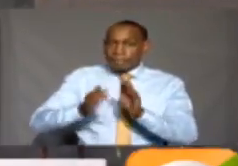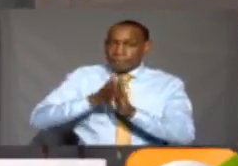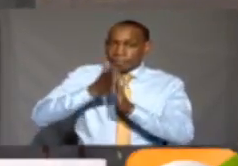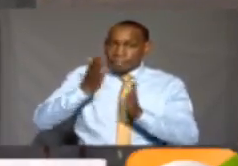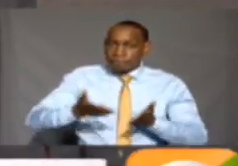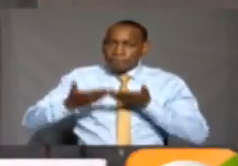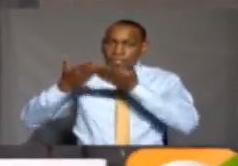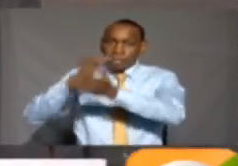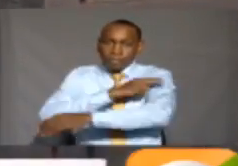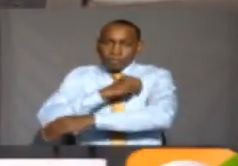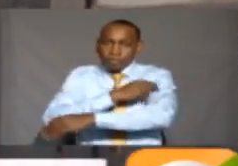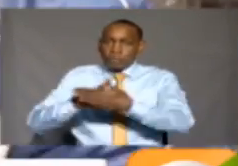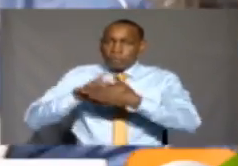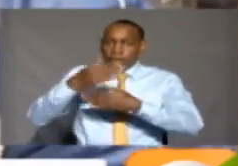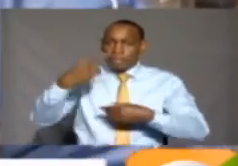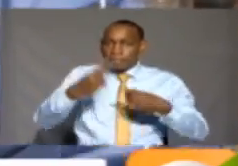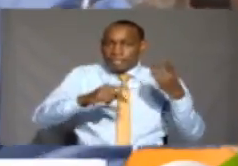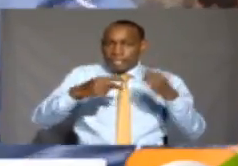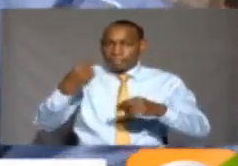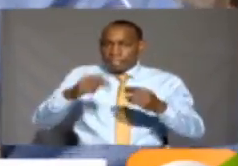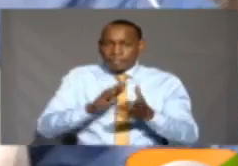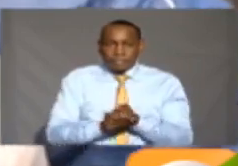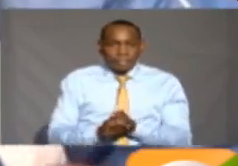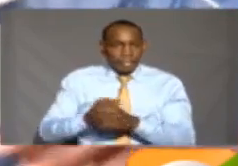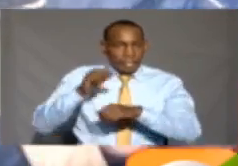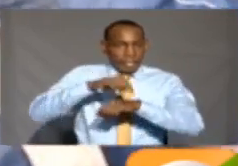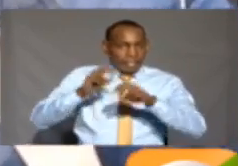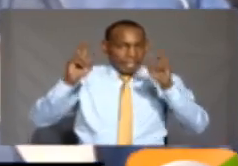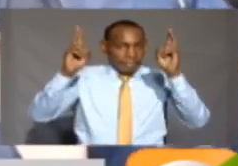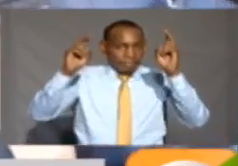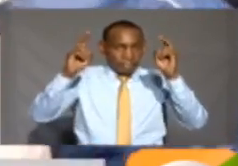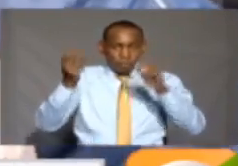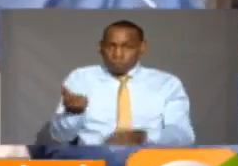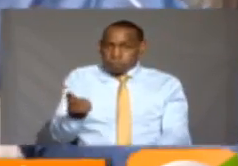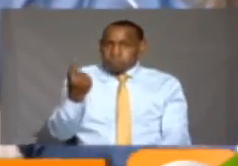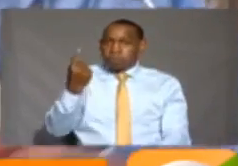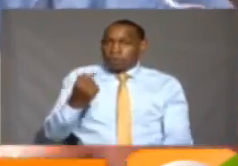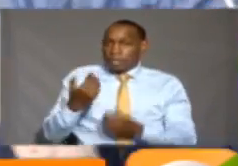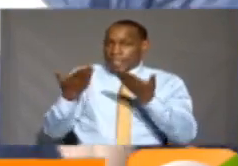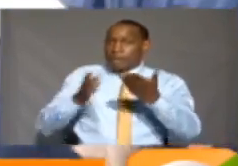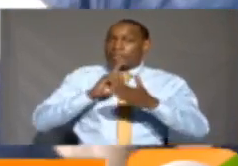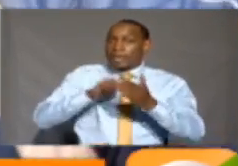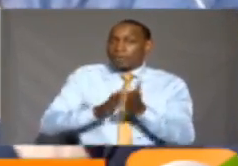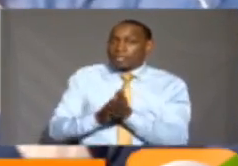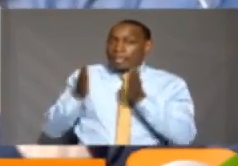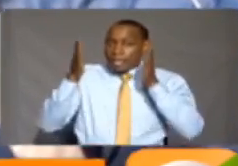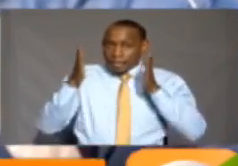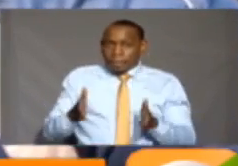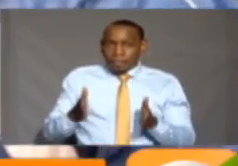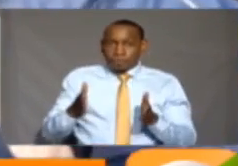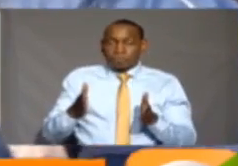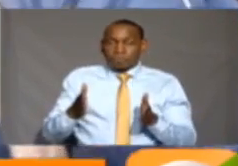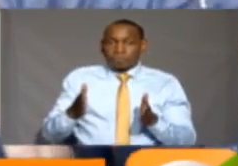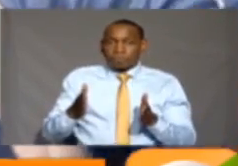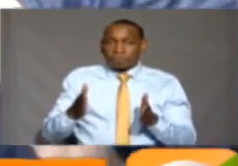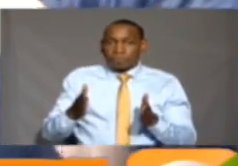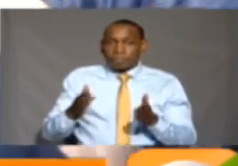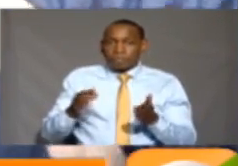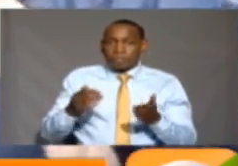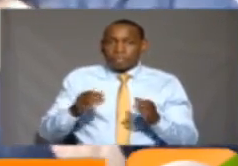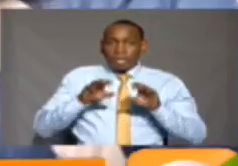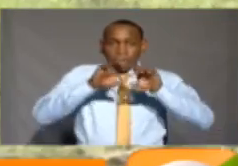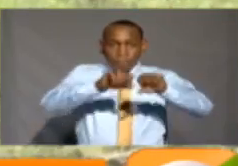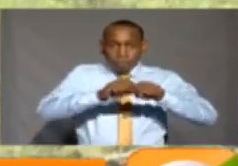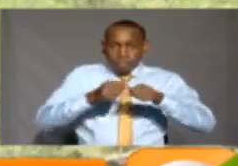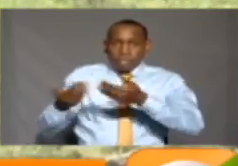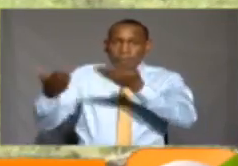to hospital after the beating. Sasa wakati mambo imekuja kulipuka, ndio wanakuja kusema huyu jamaa alibukiwa ndani na aliletwa kama